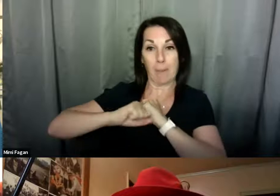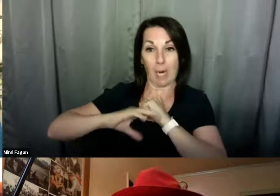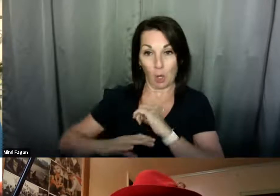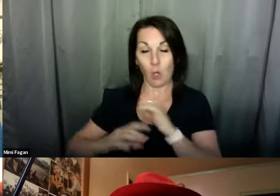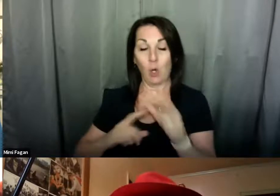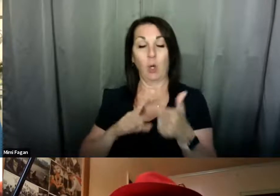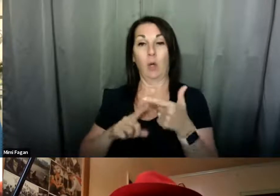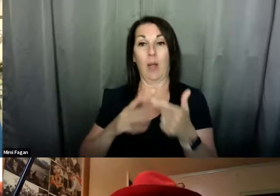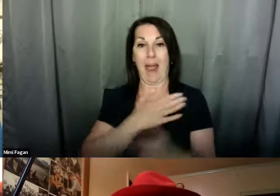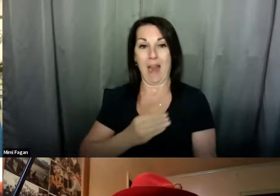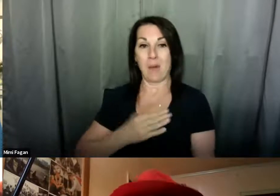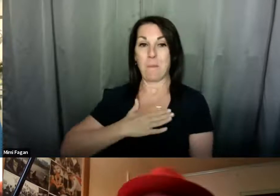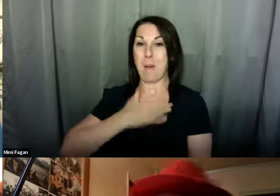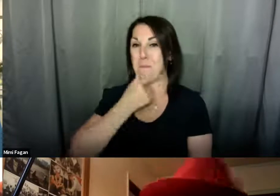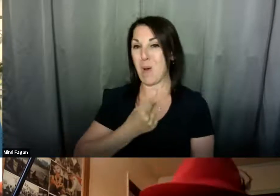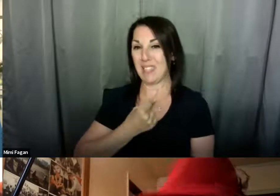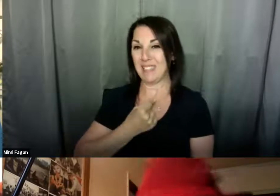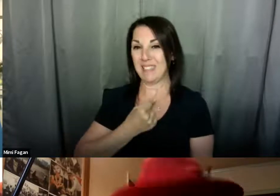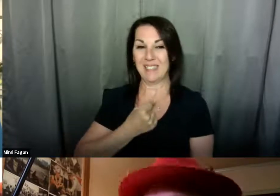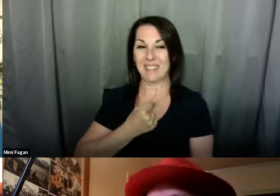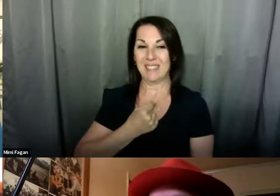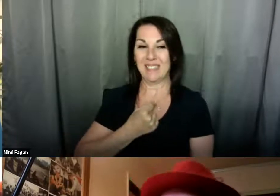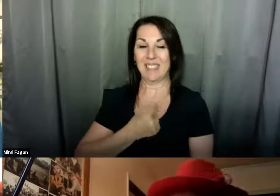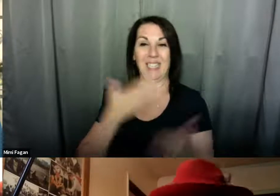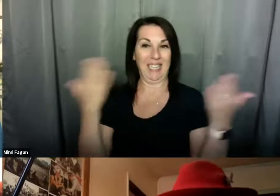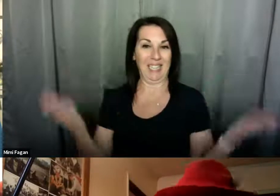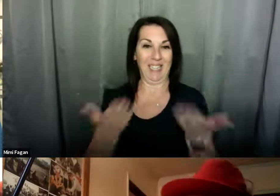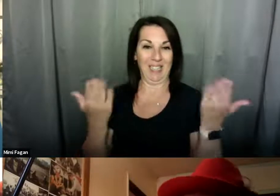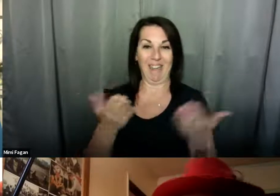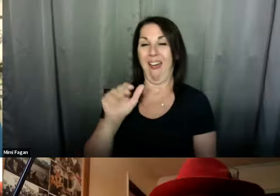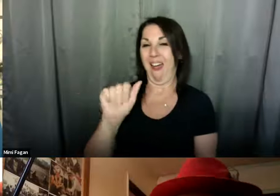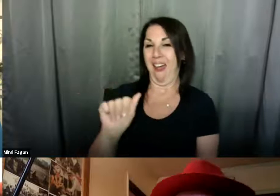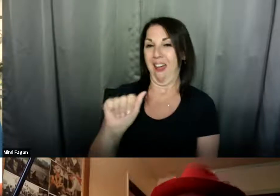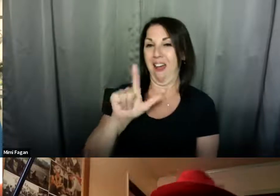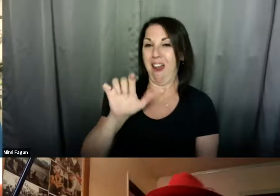and as my boss. Here is Alan Holdsworth.